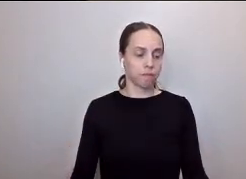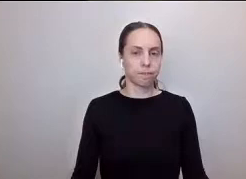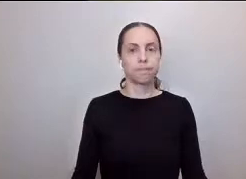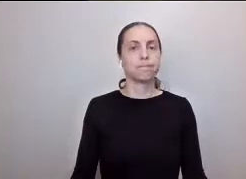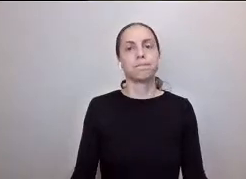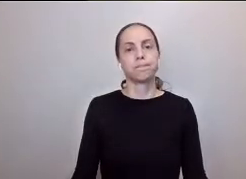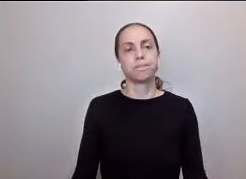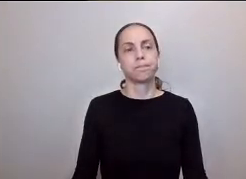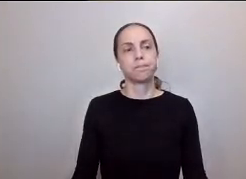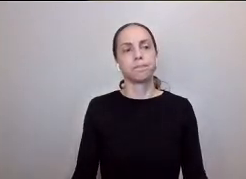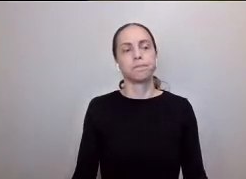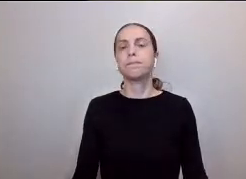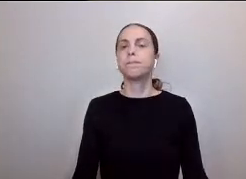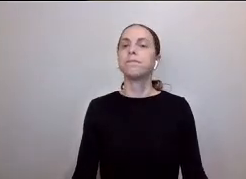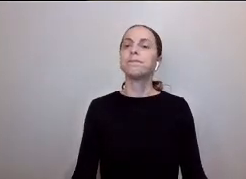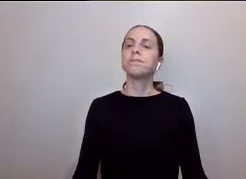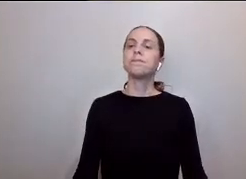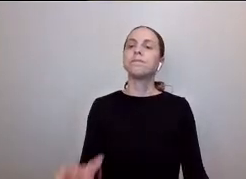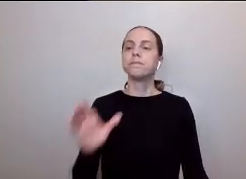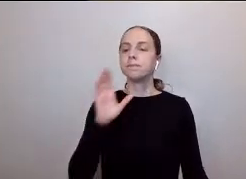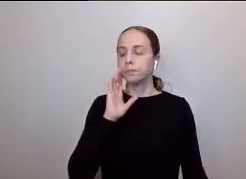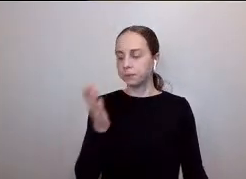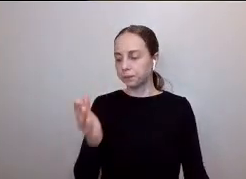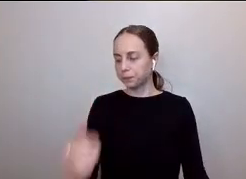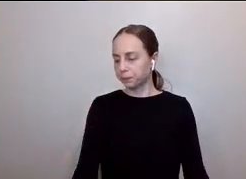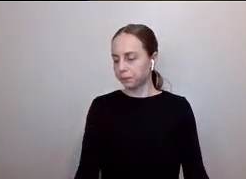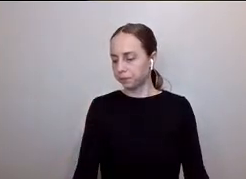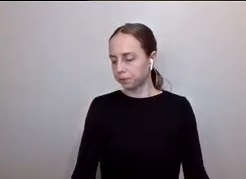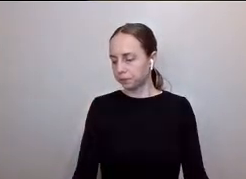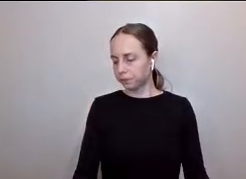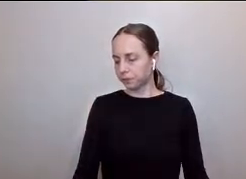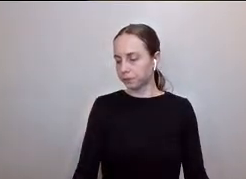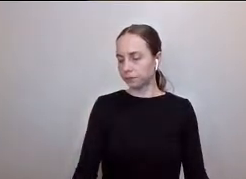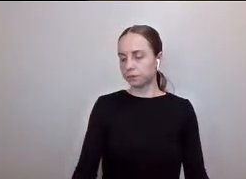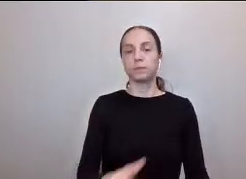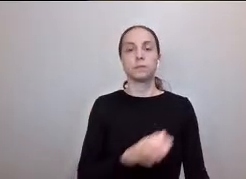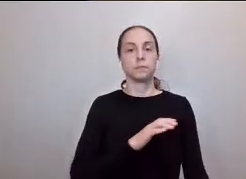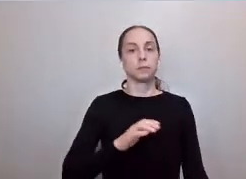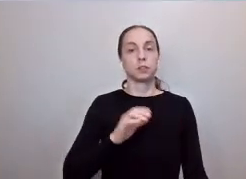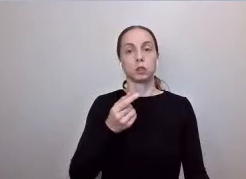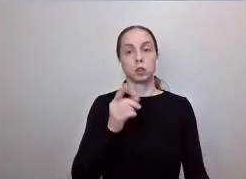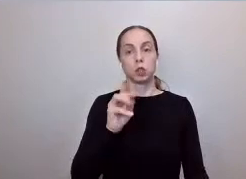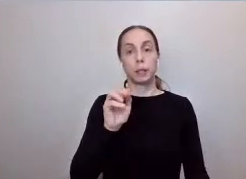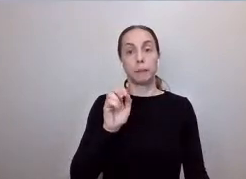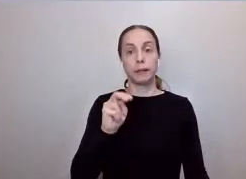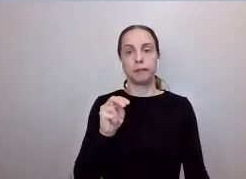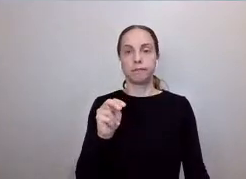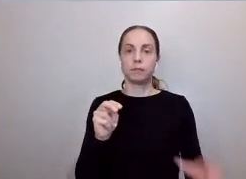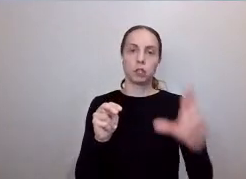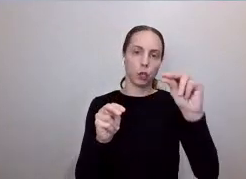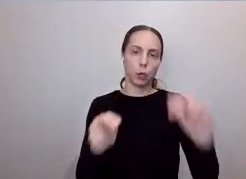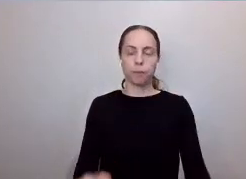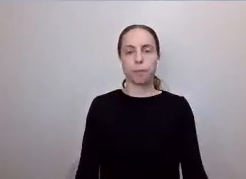roll. Councilmember Goodman. No. Councilmember Johnson.